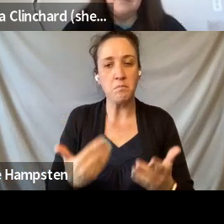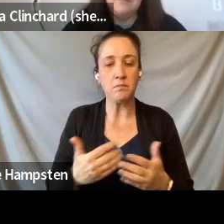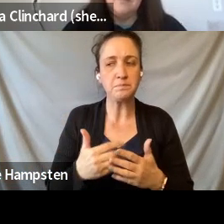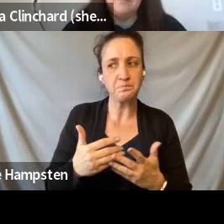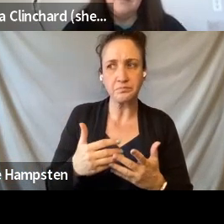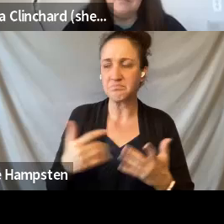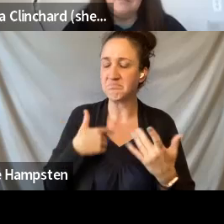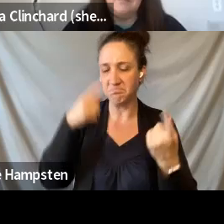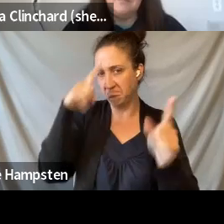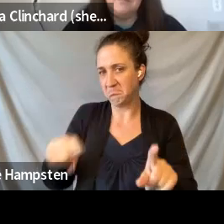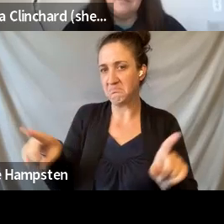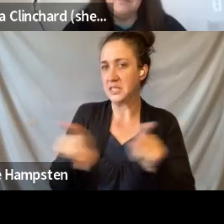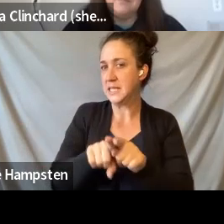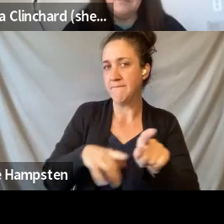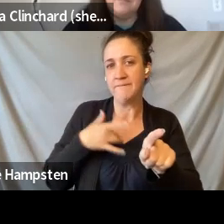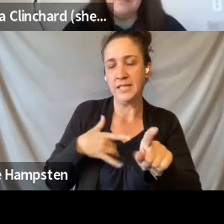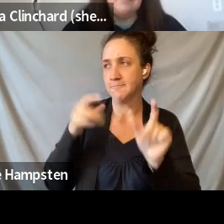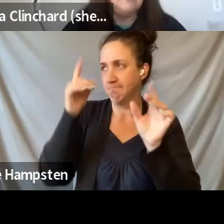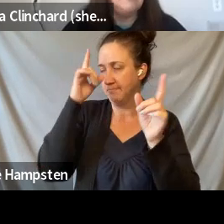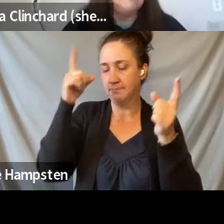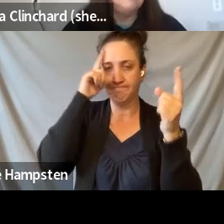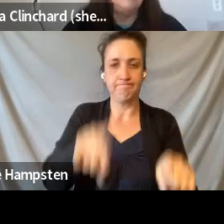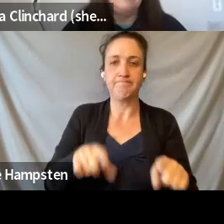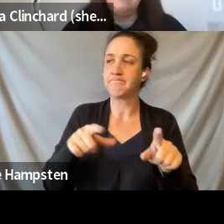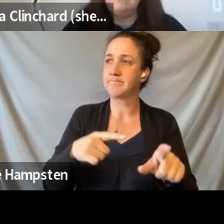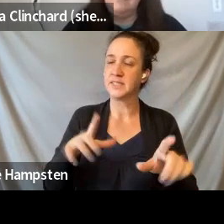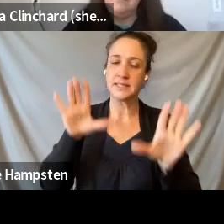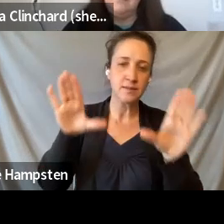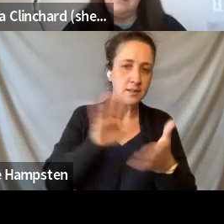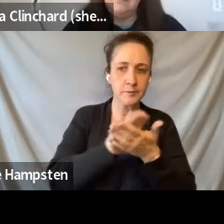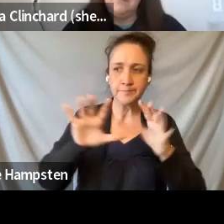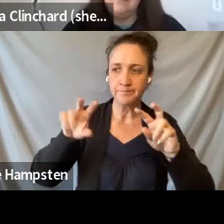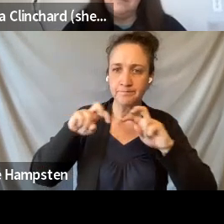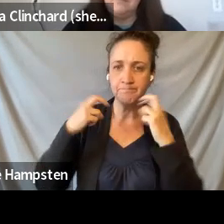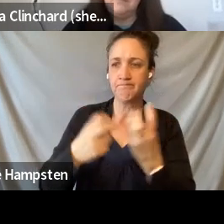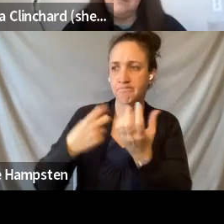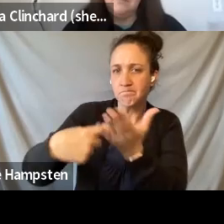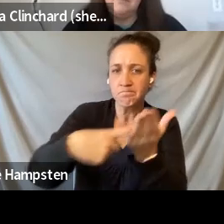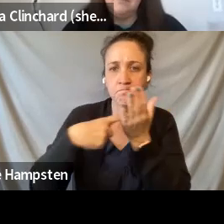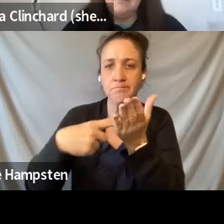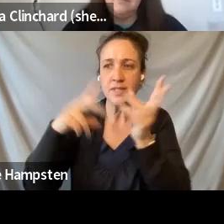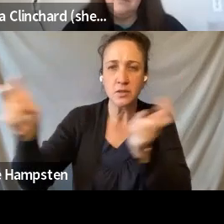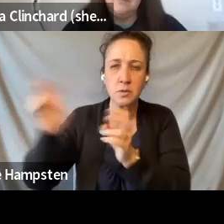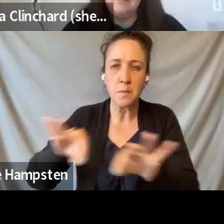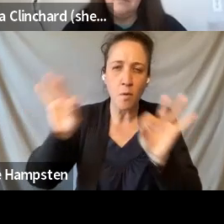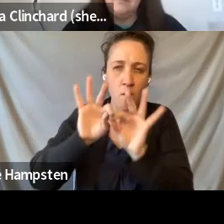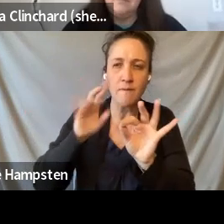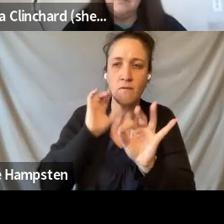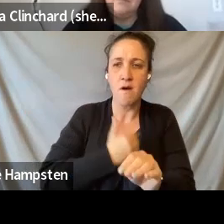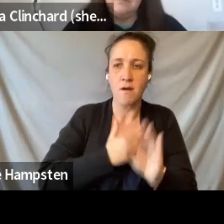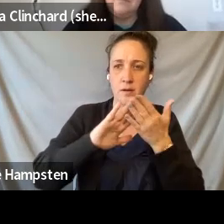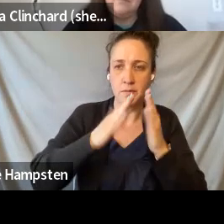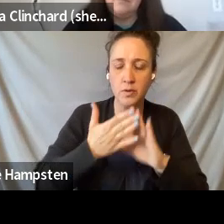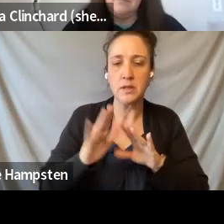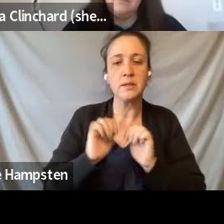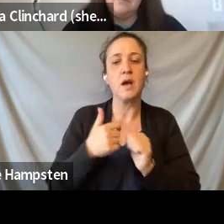feeling that this is great when we come together and start discussing issues important for our communities, and how